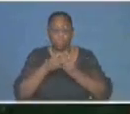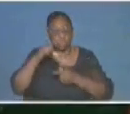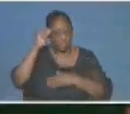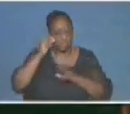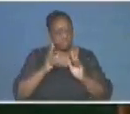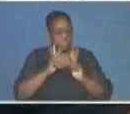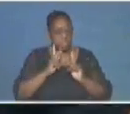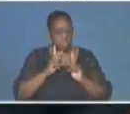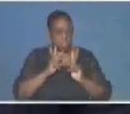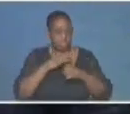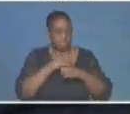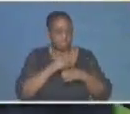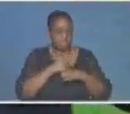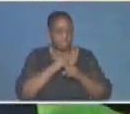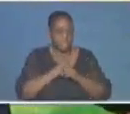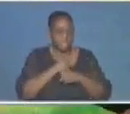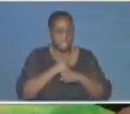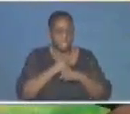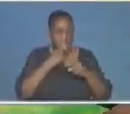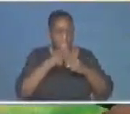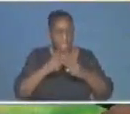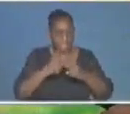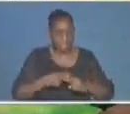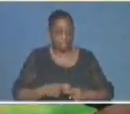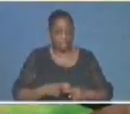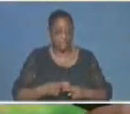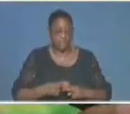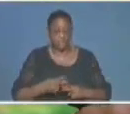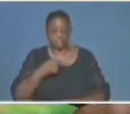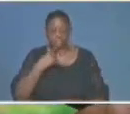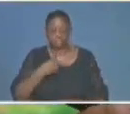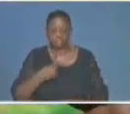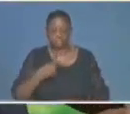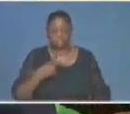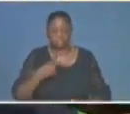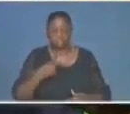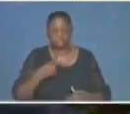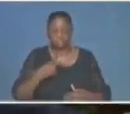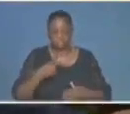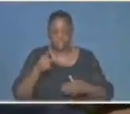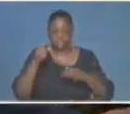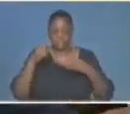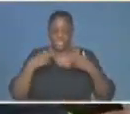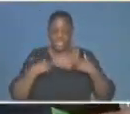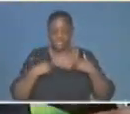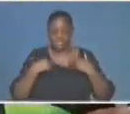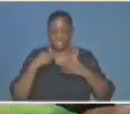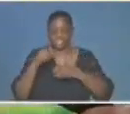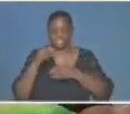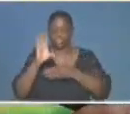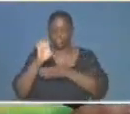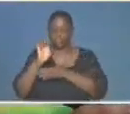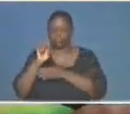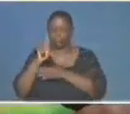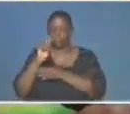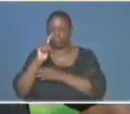We didn't make any filings on behalf of the Attorney General's office in the matter as creditors. I would presume that those creditors were